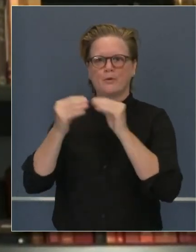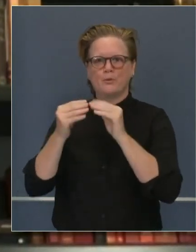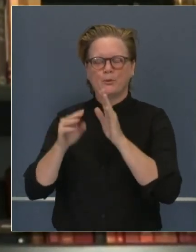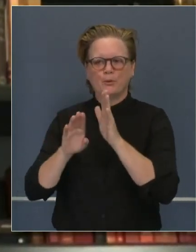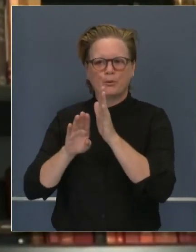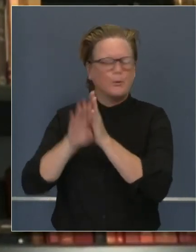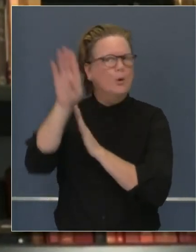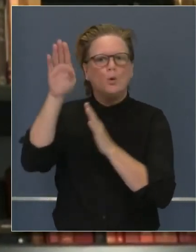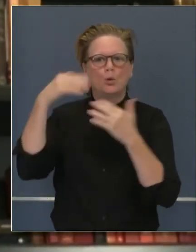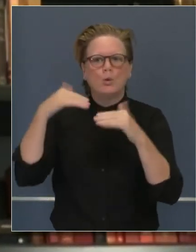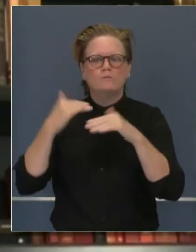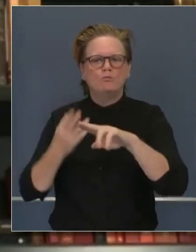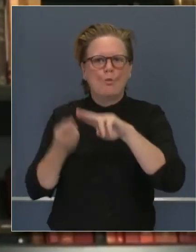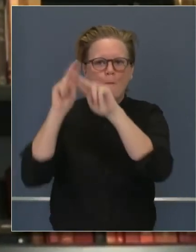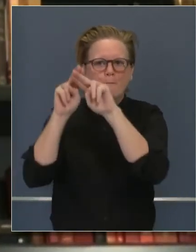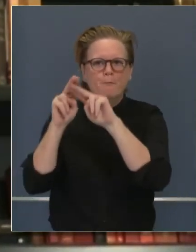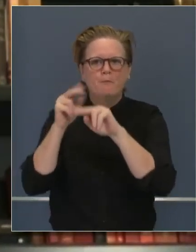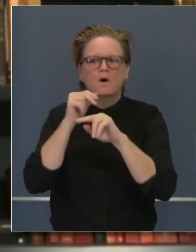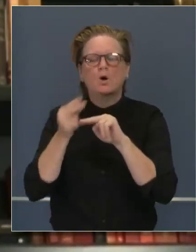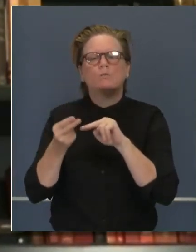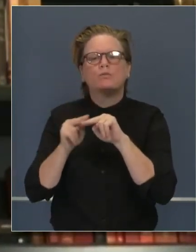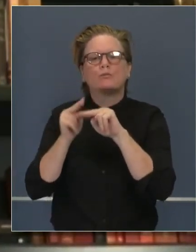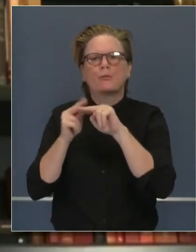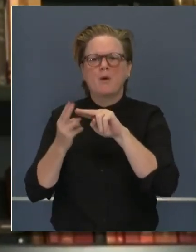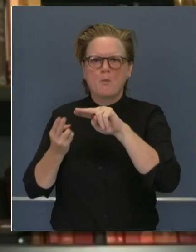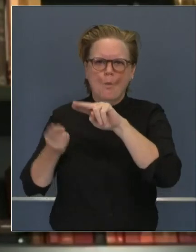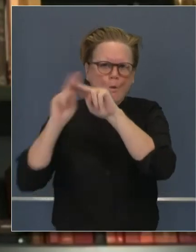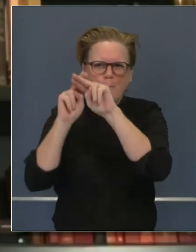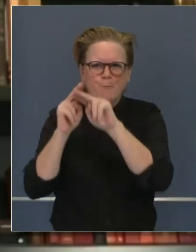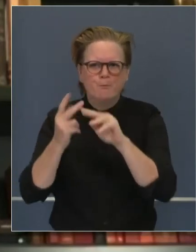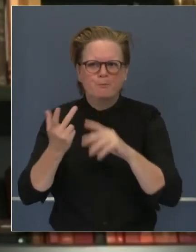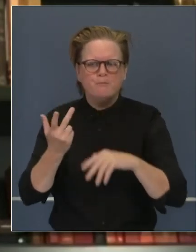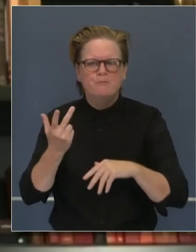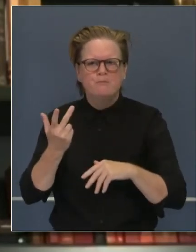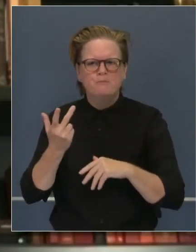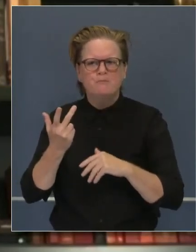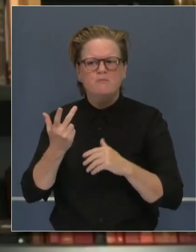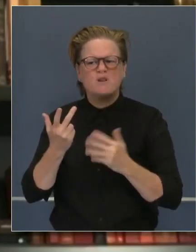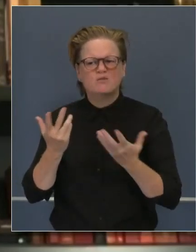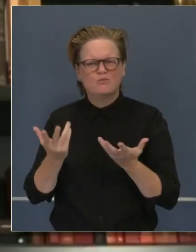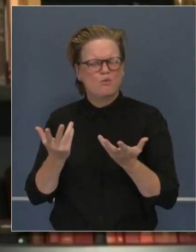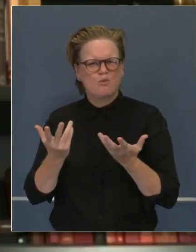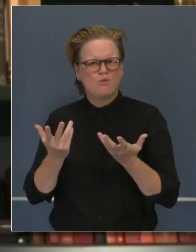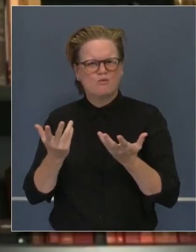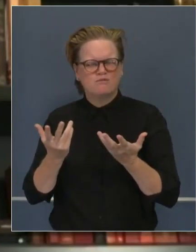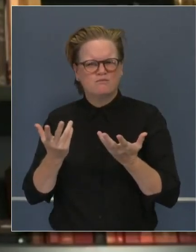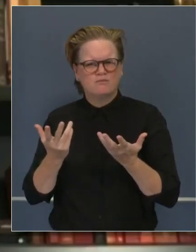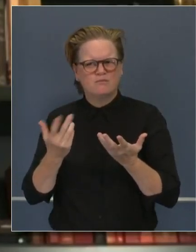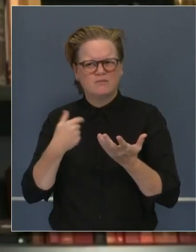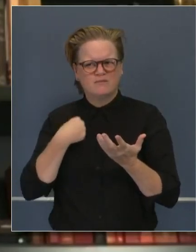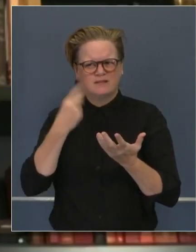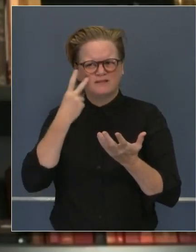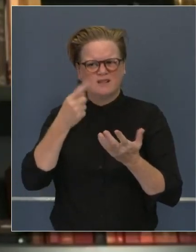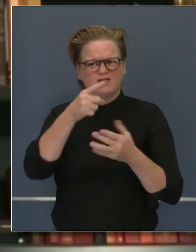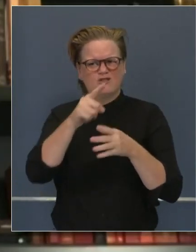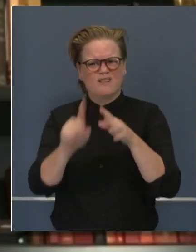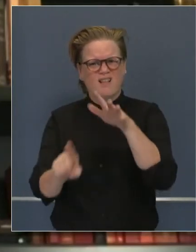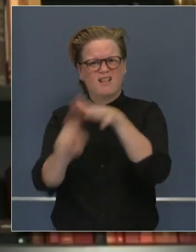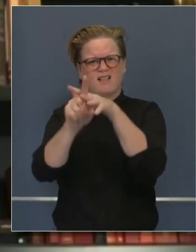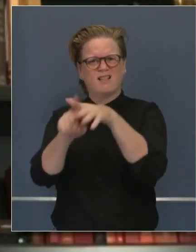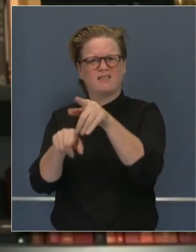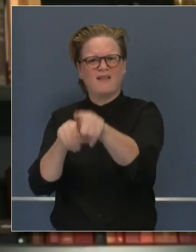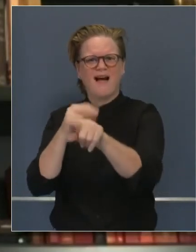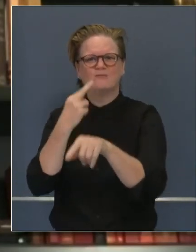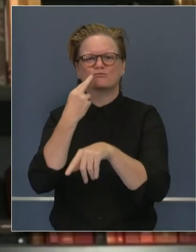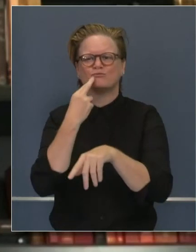As the messenger has been compromised some since we last saw And you. I'm assuming the Dinner at this restaurant. I've raised questions silence means we're having a bit of